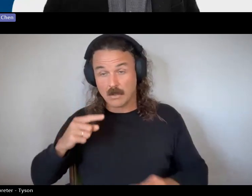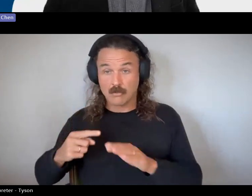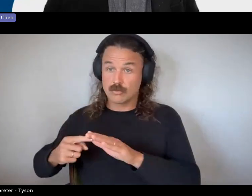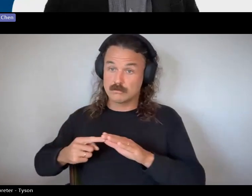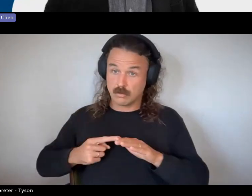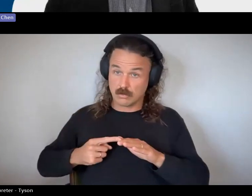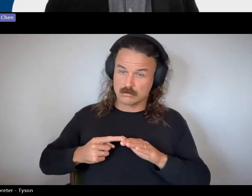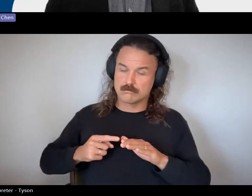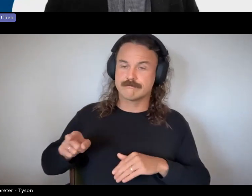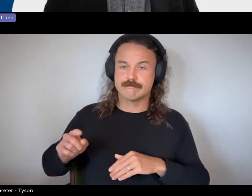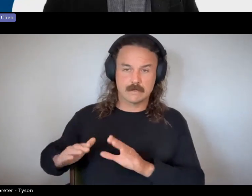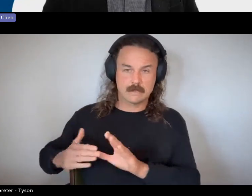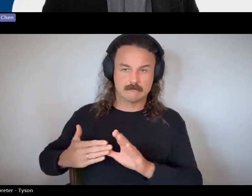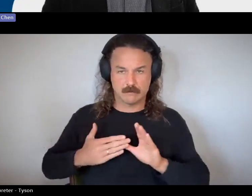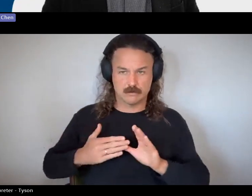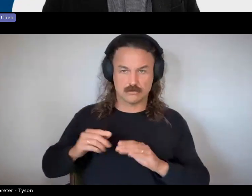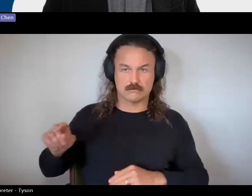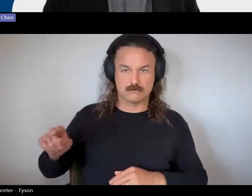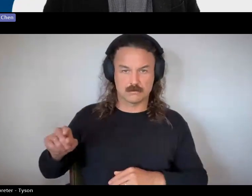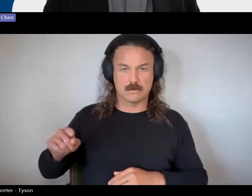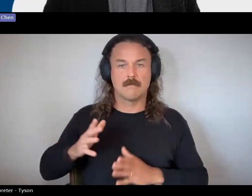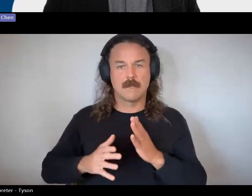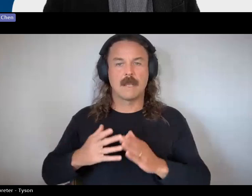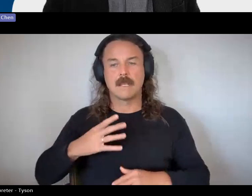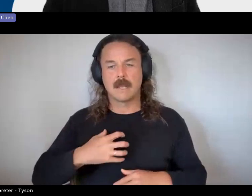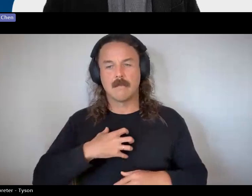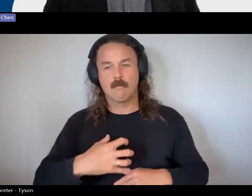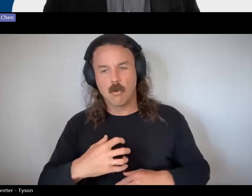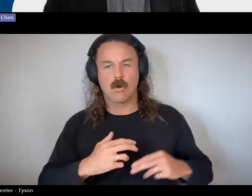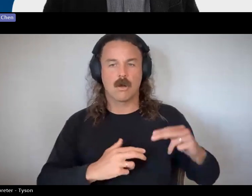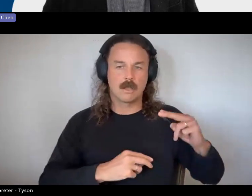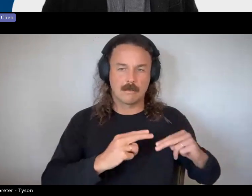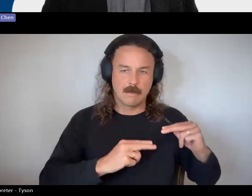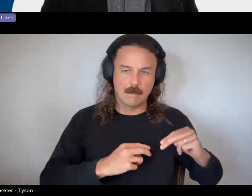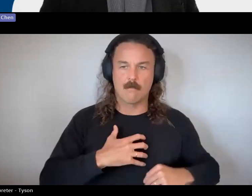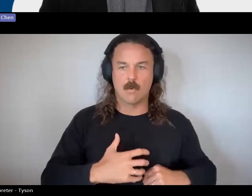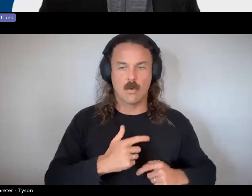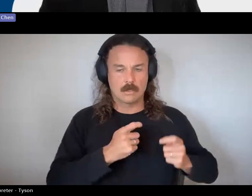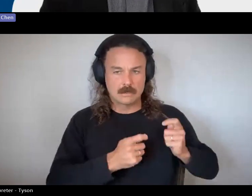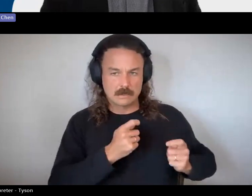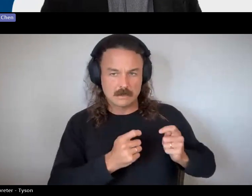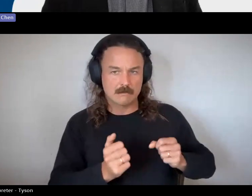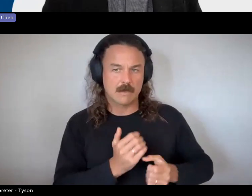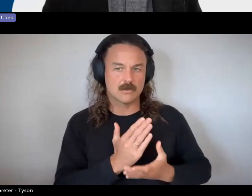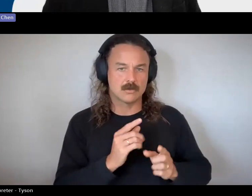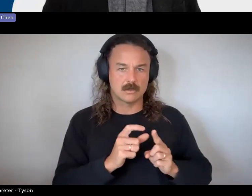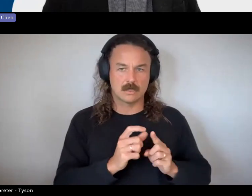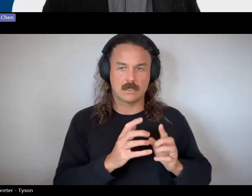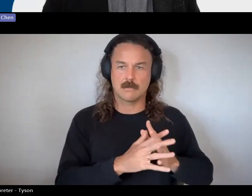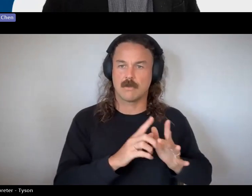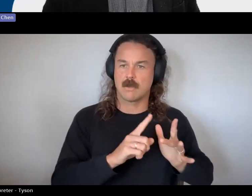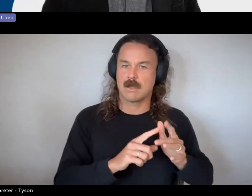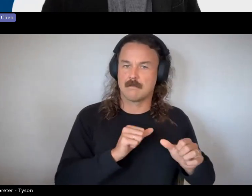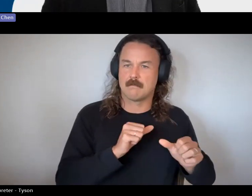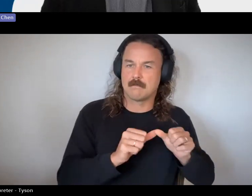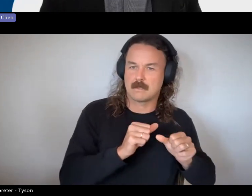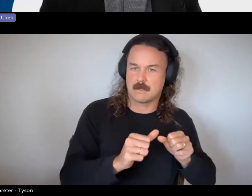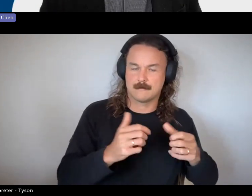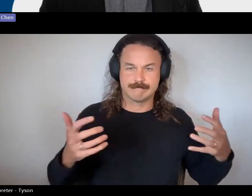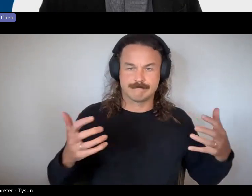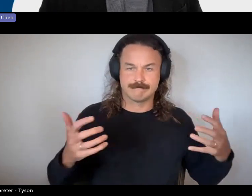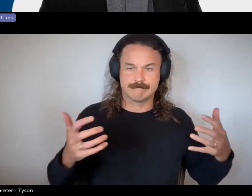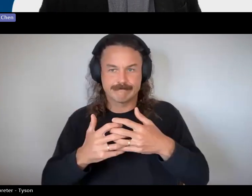development testing will be definitely needed for DWI to be more confidently used, or maybe that should be